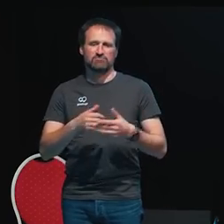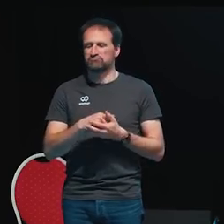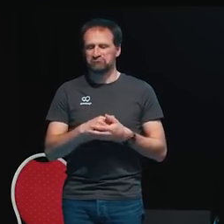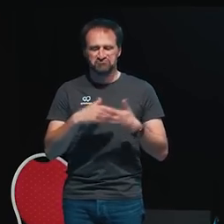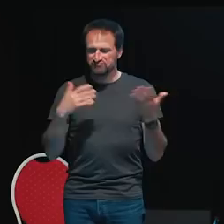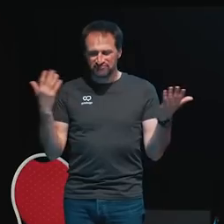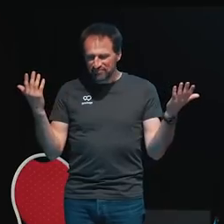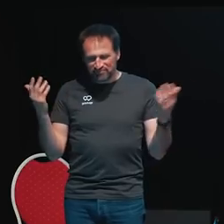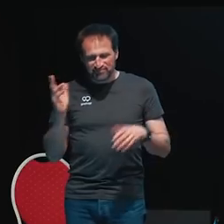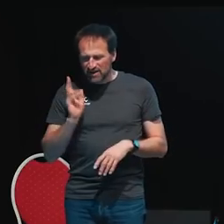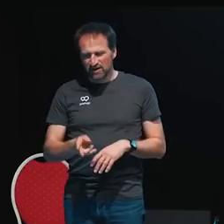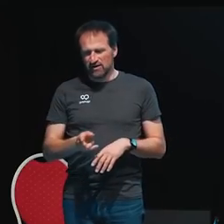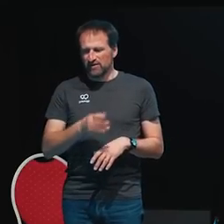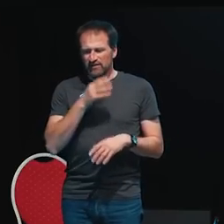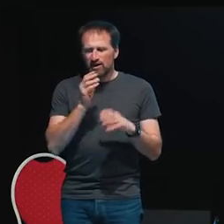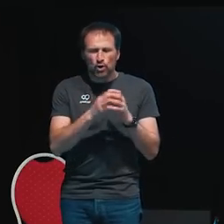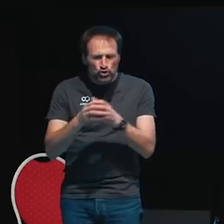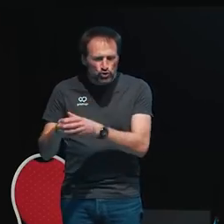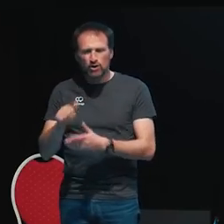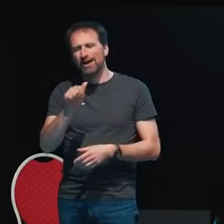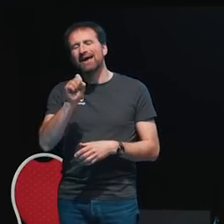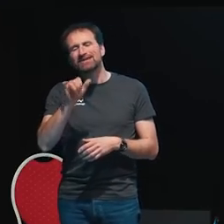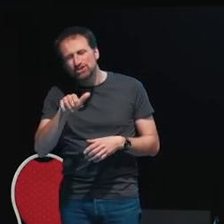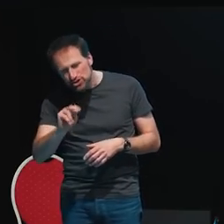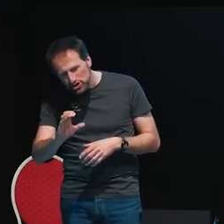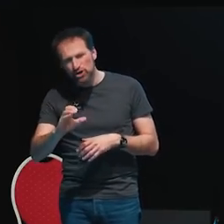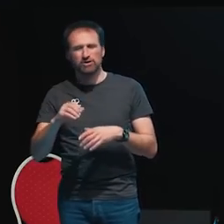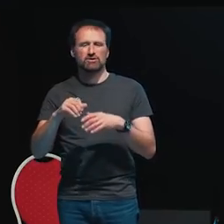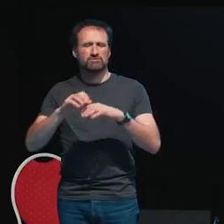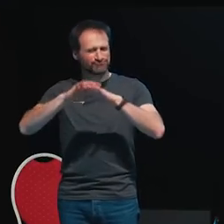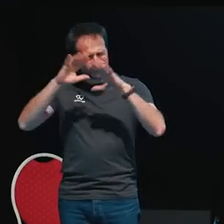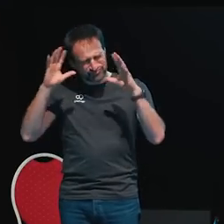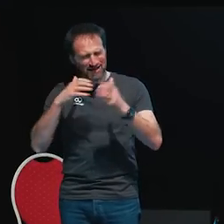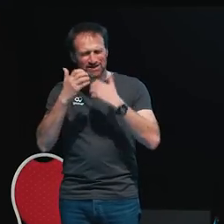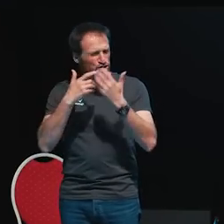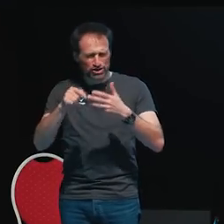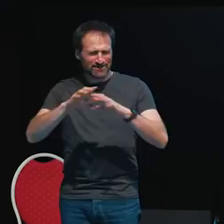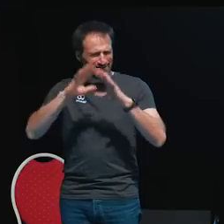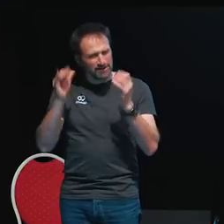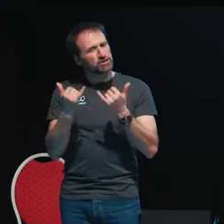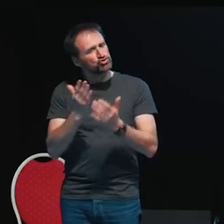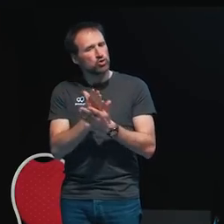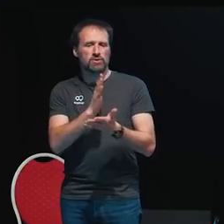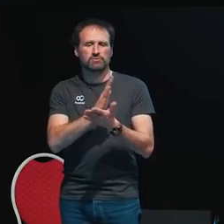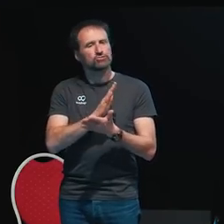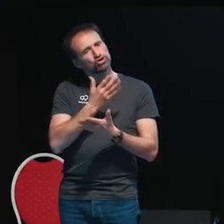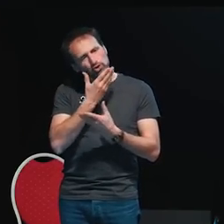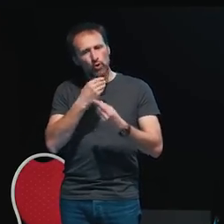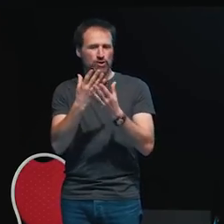for example, async iteration, the whole story of asynchronicity is quite nice now in JavaScript.